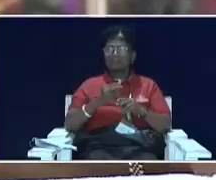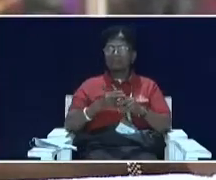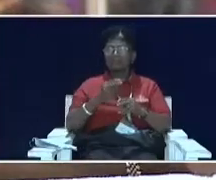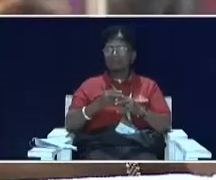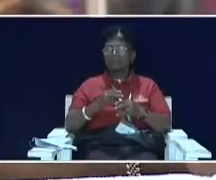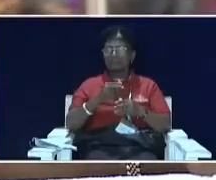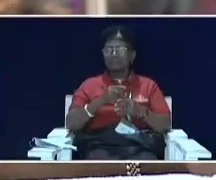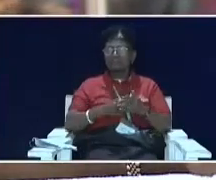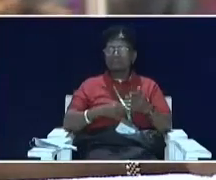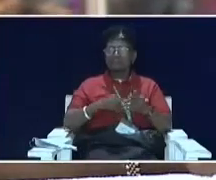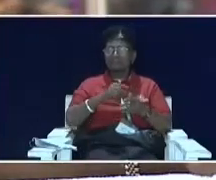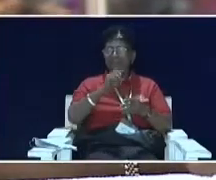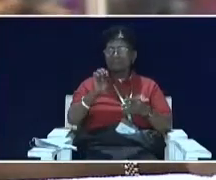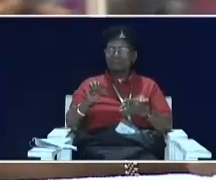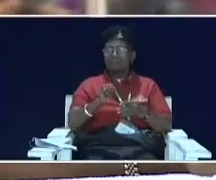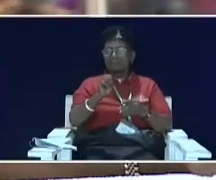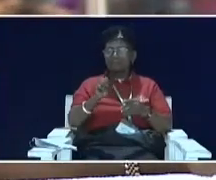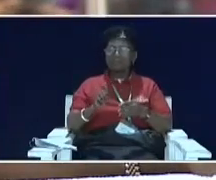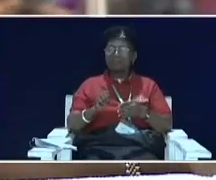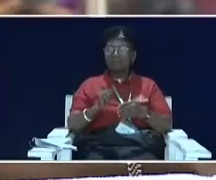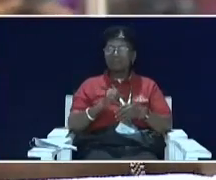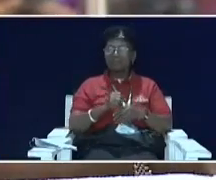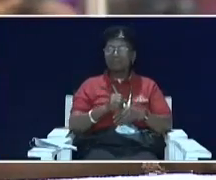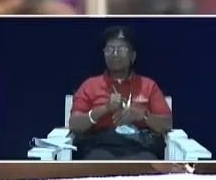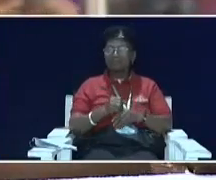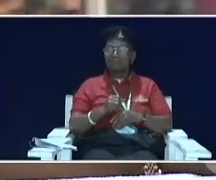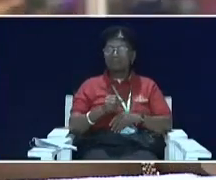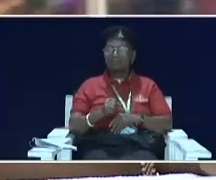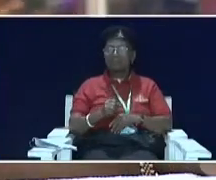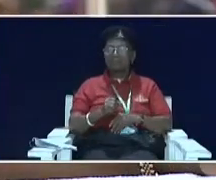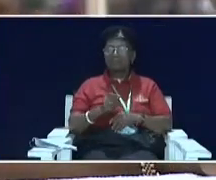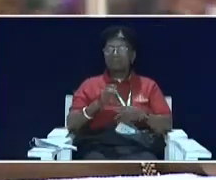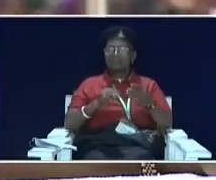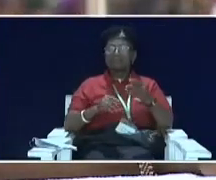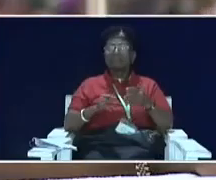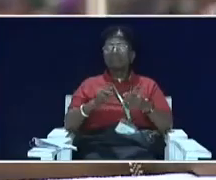quietly in secret, the fire of God will deal with it tonight.